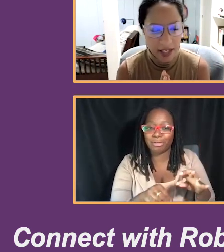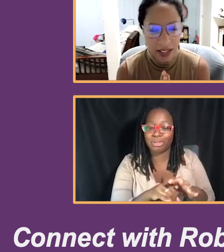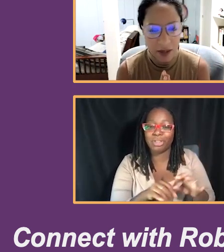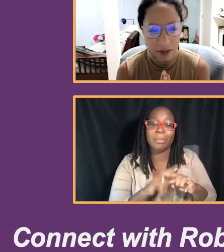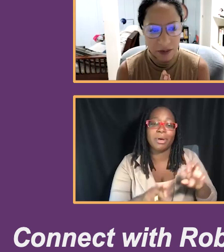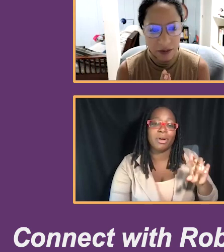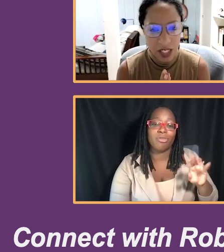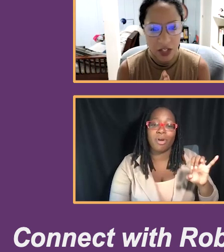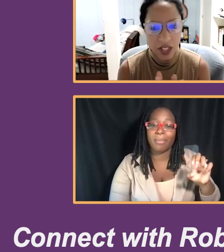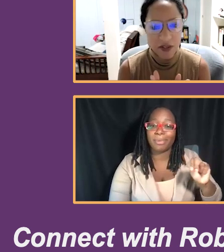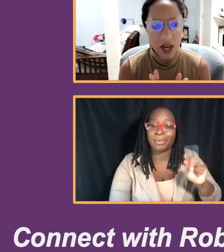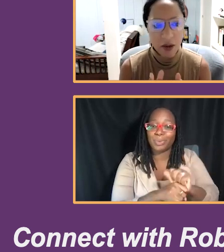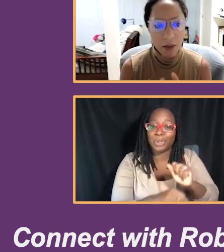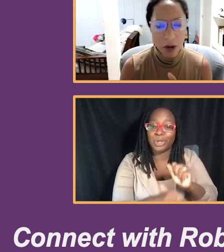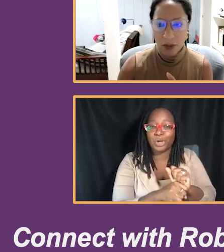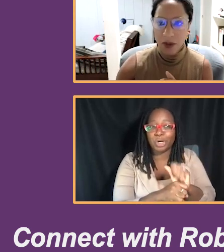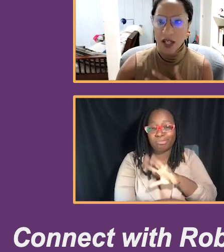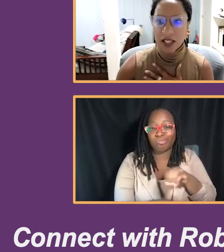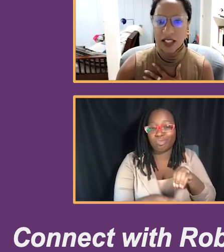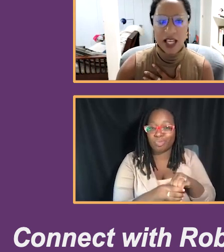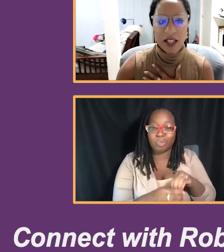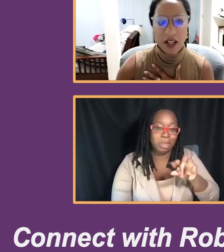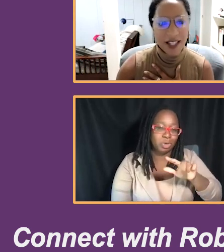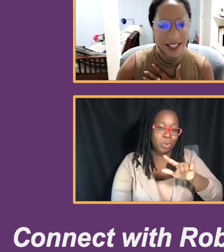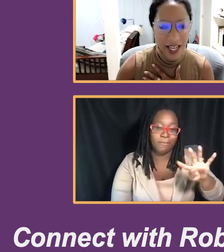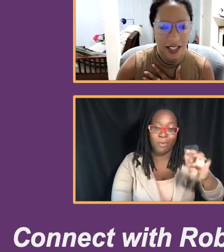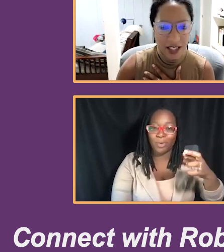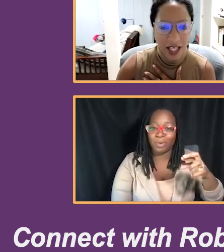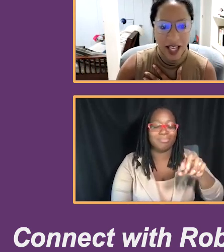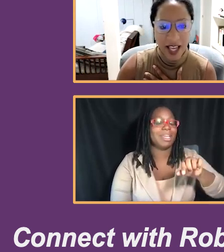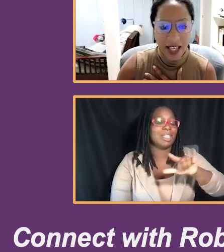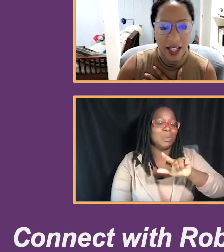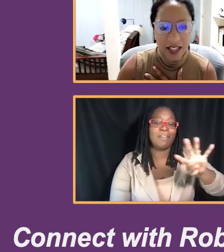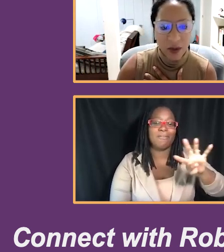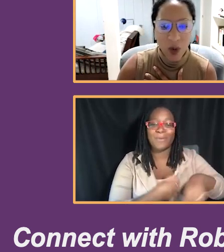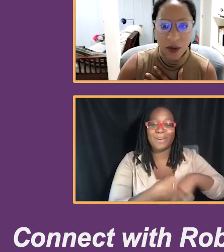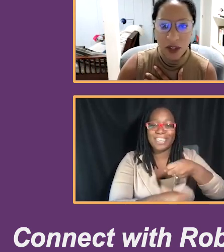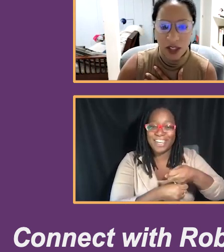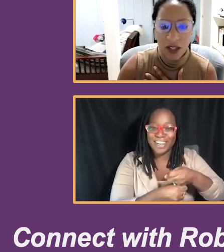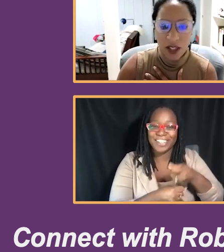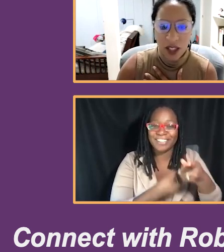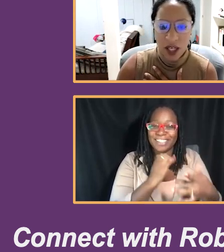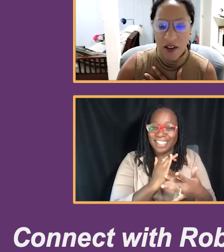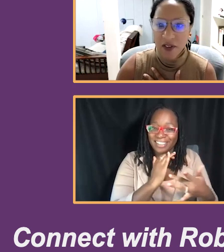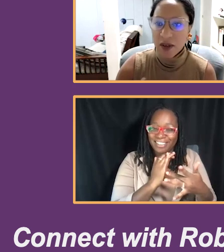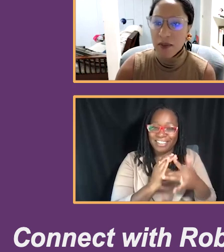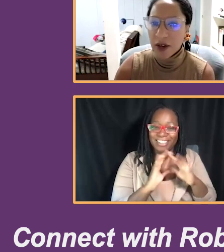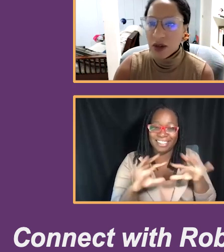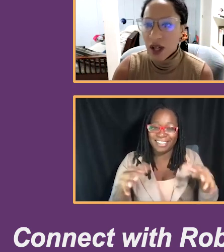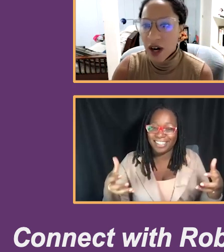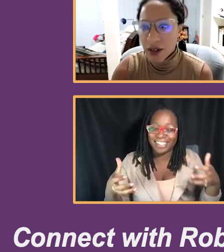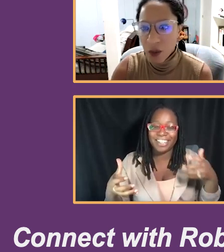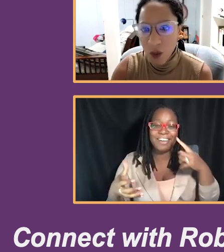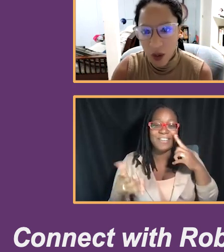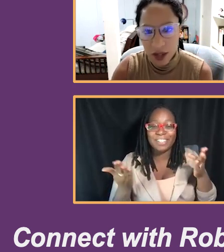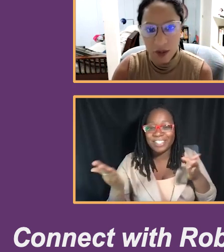hop magazine. She lives on multiple continents and contexts and is a welder of